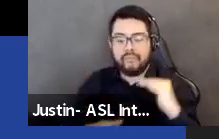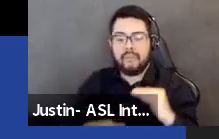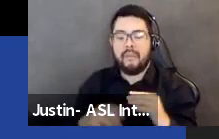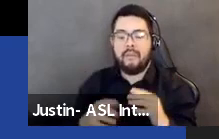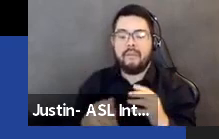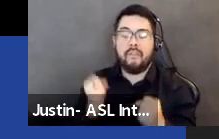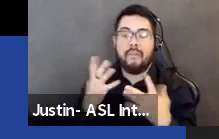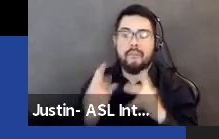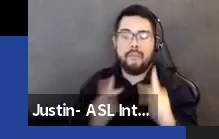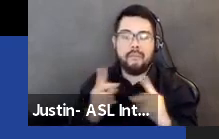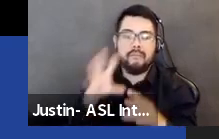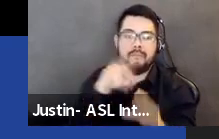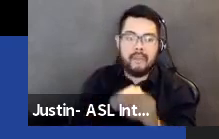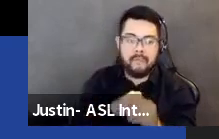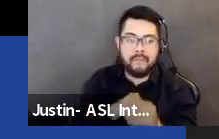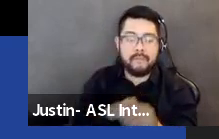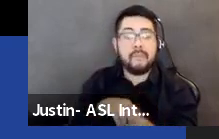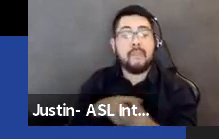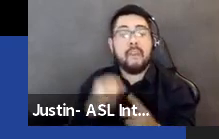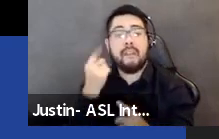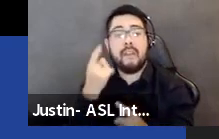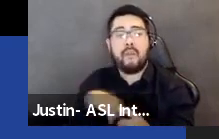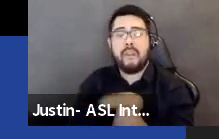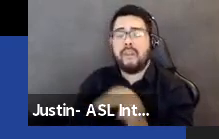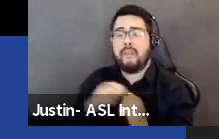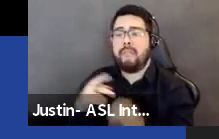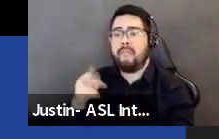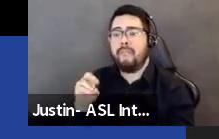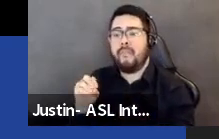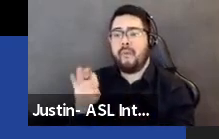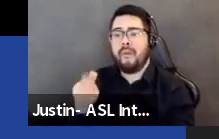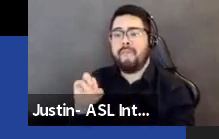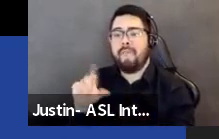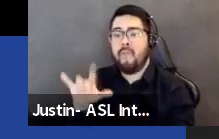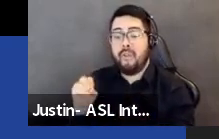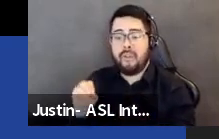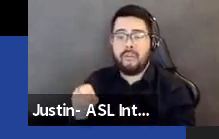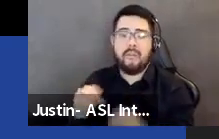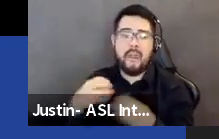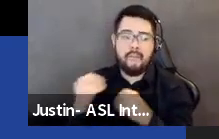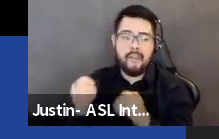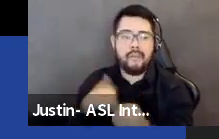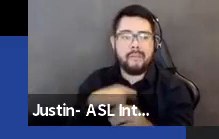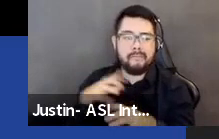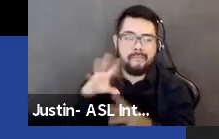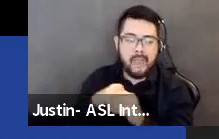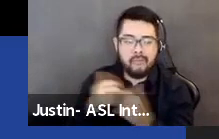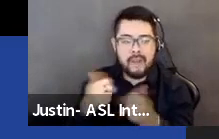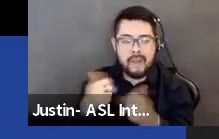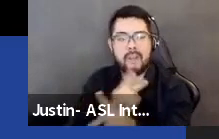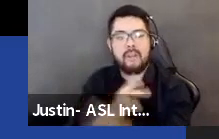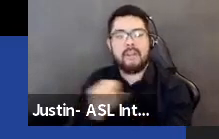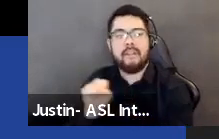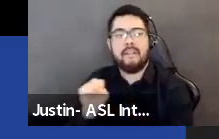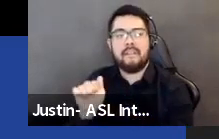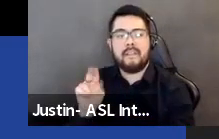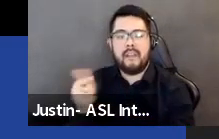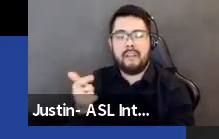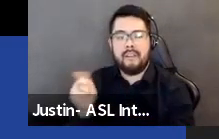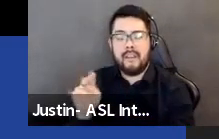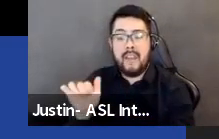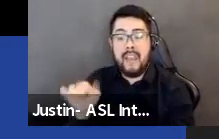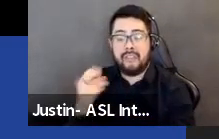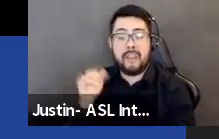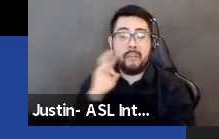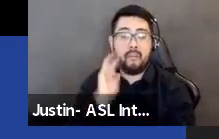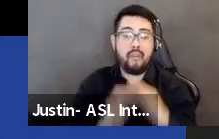working in close concert with the portfolio office we have been monitoring sagan ash over the past few years to confirm that the projected